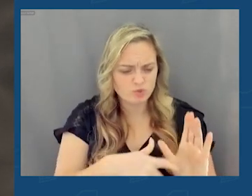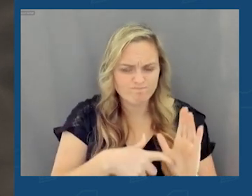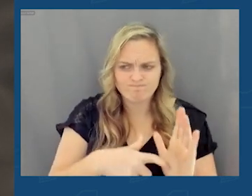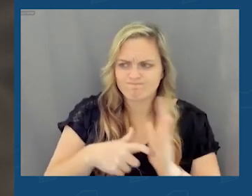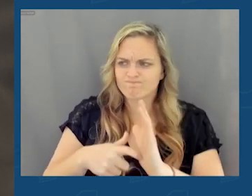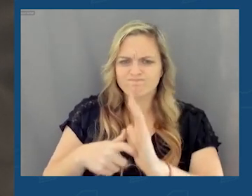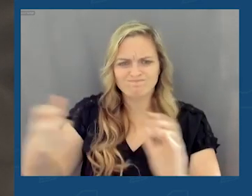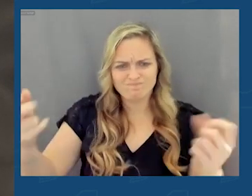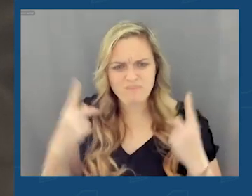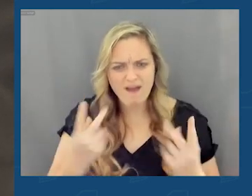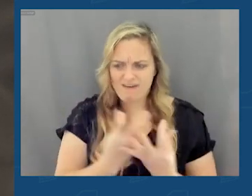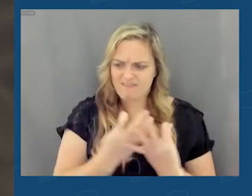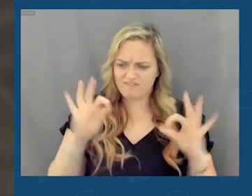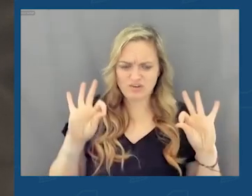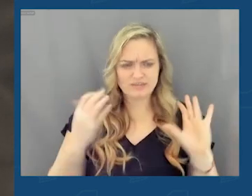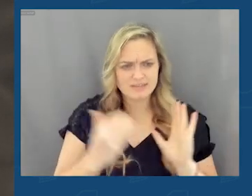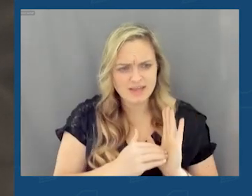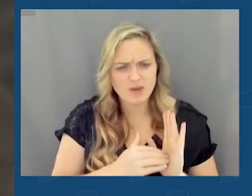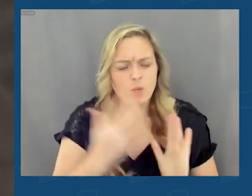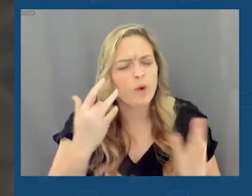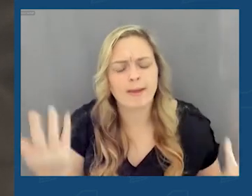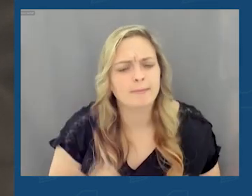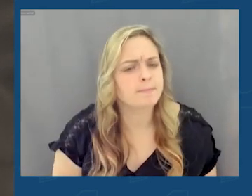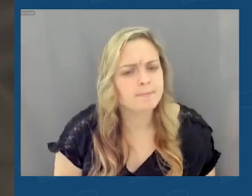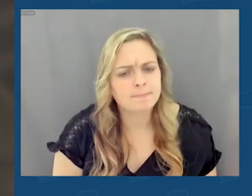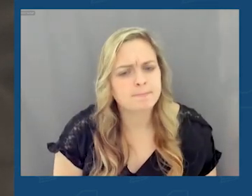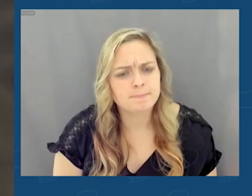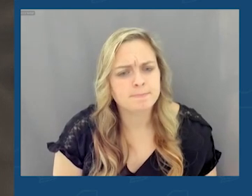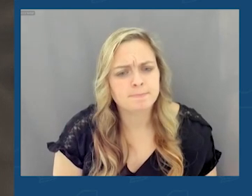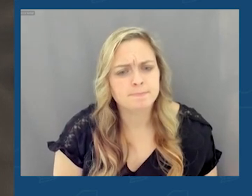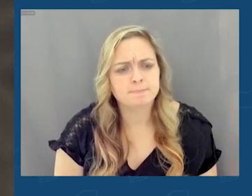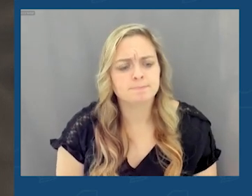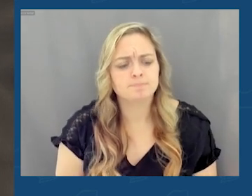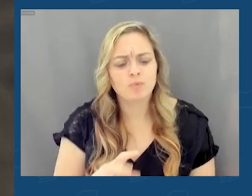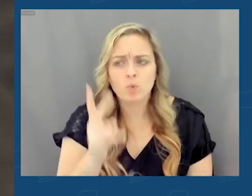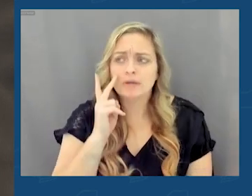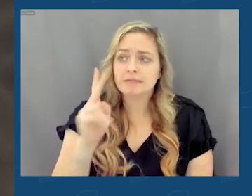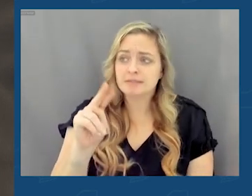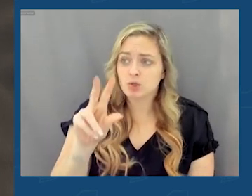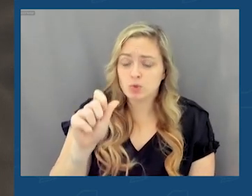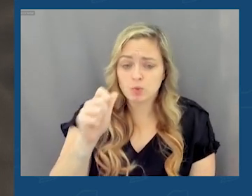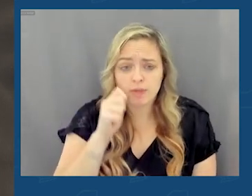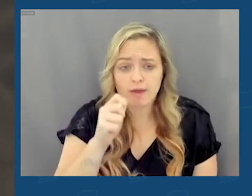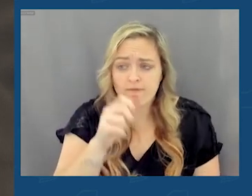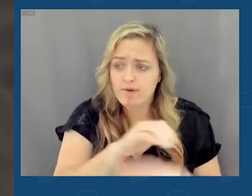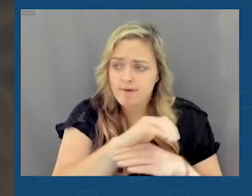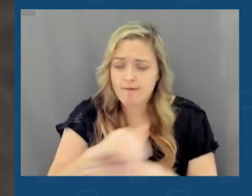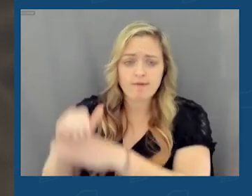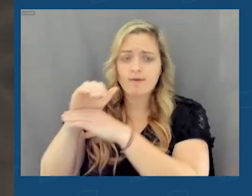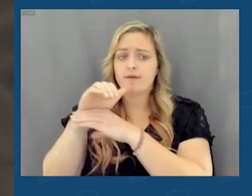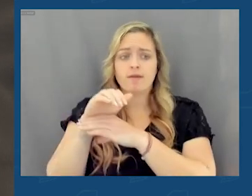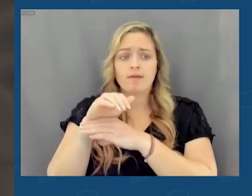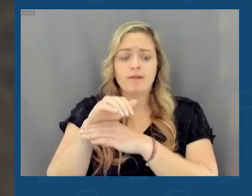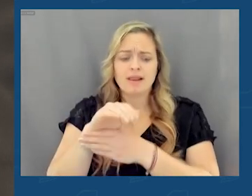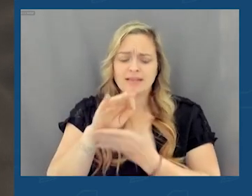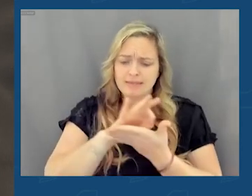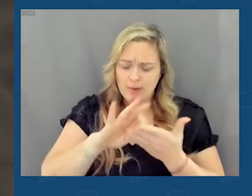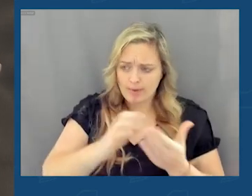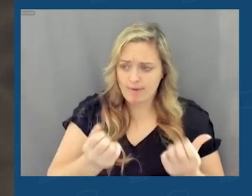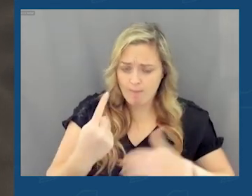hostages? I want to know why. Because I want to see on the news every single night the countdown of